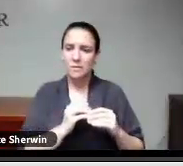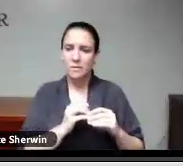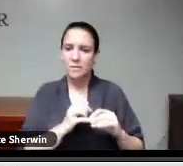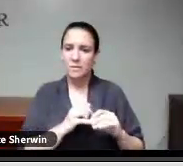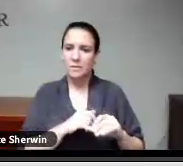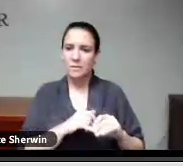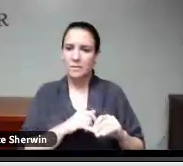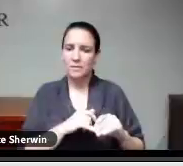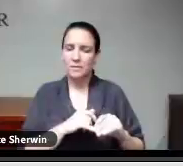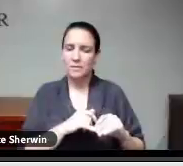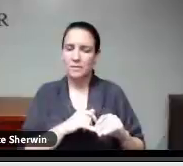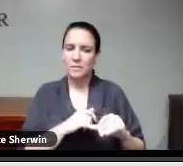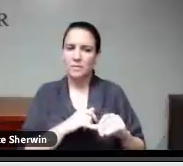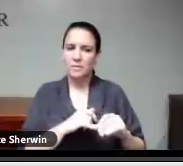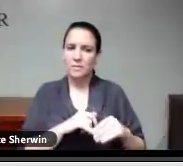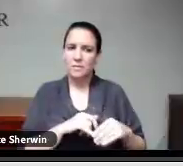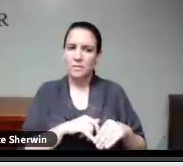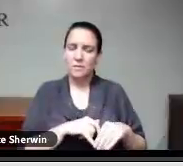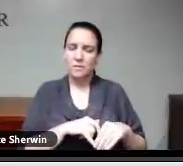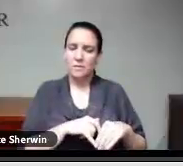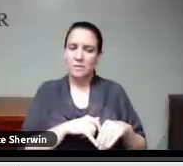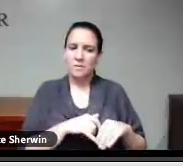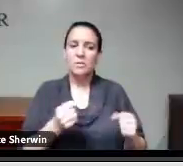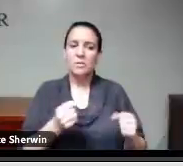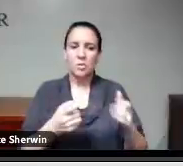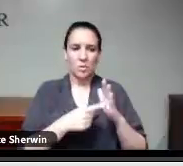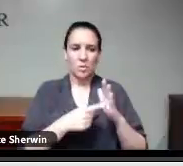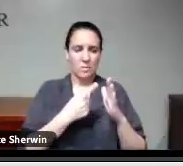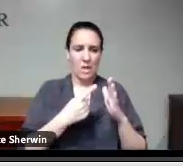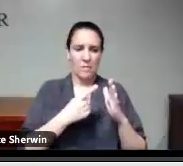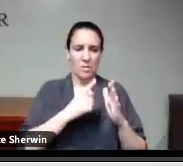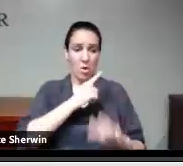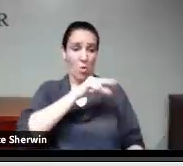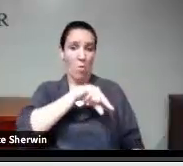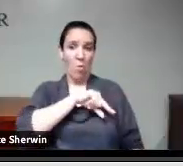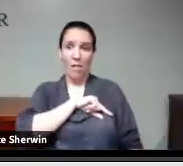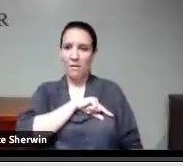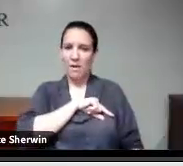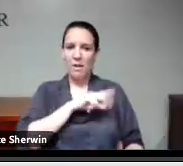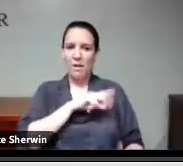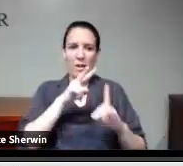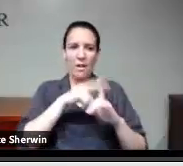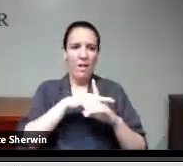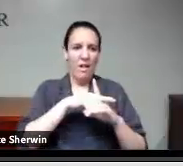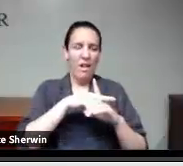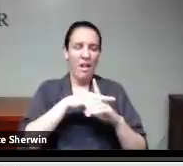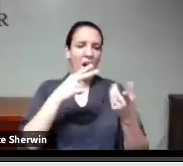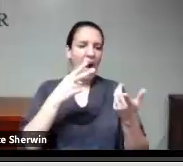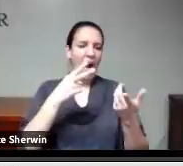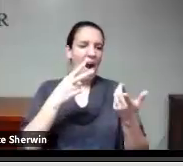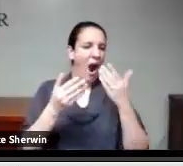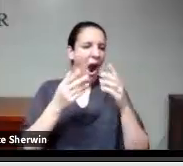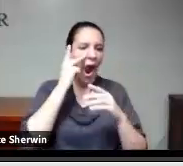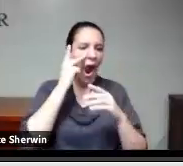that qualified applicants may look quite different than the people who recently left the position.